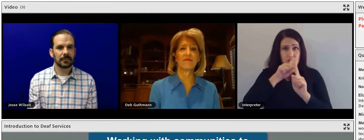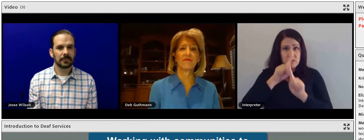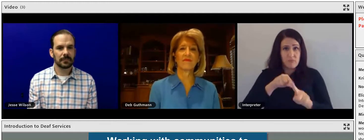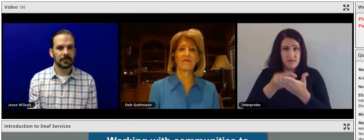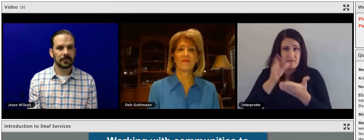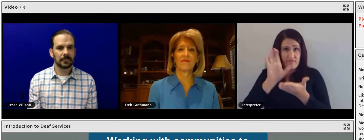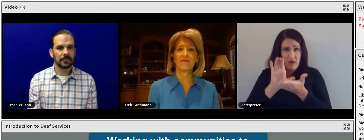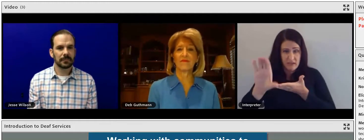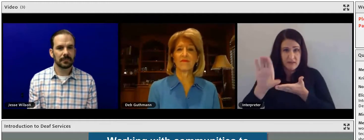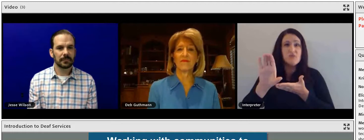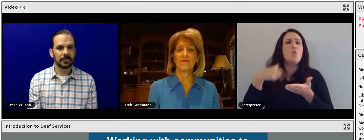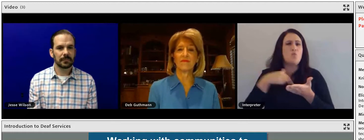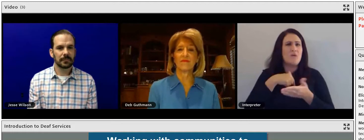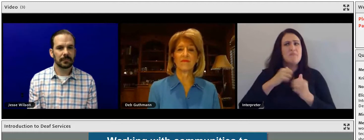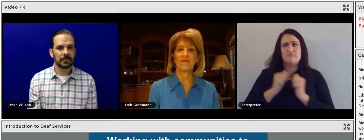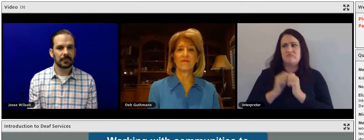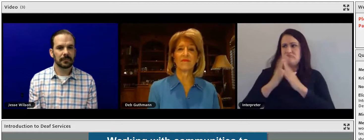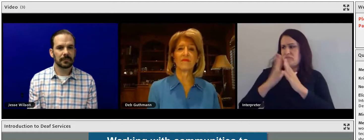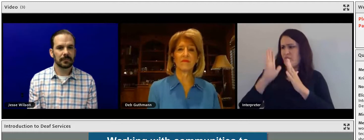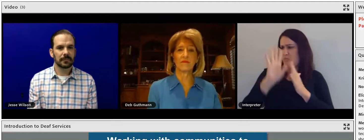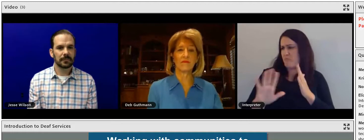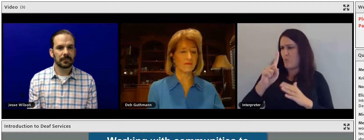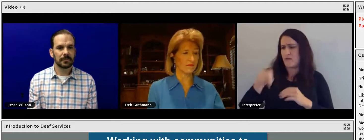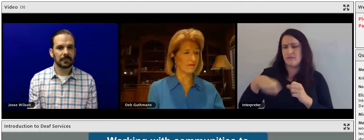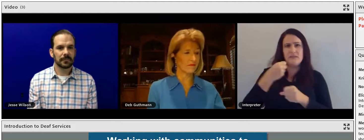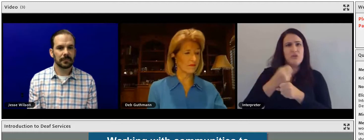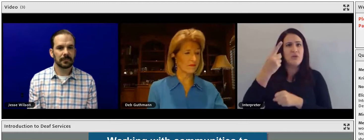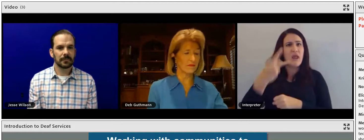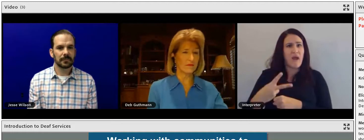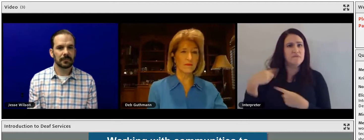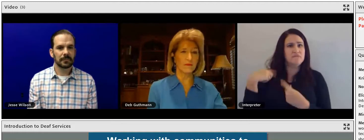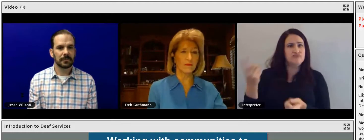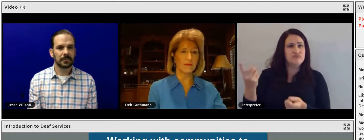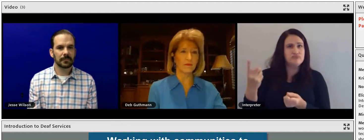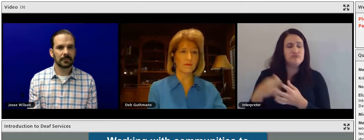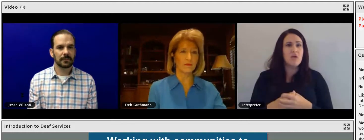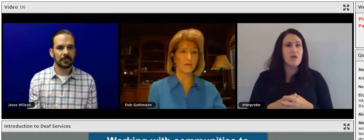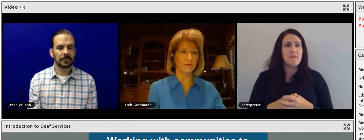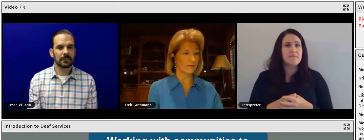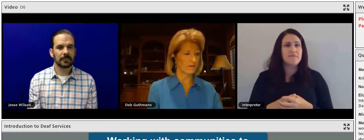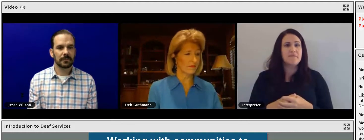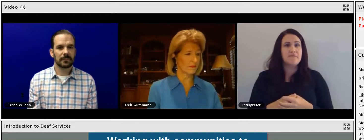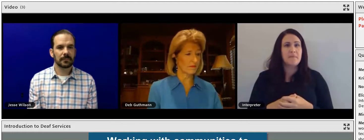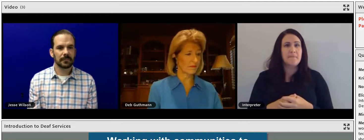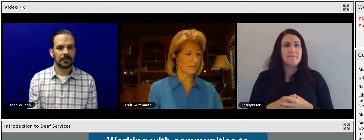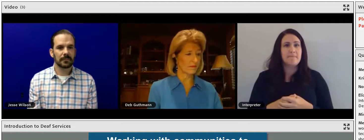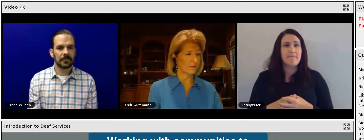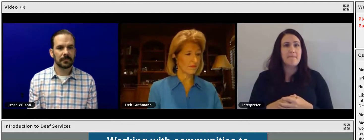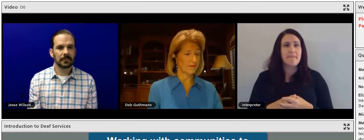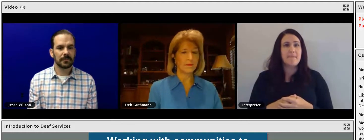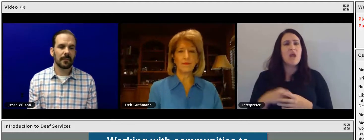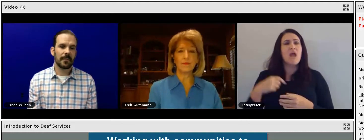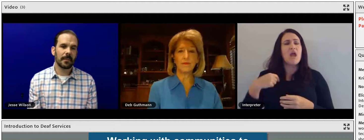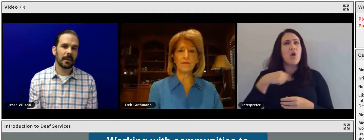been around for about a year and a half, and providing, or I should say